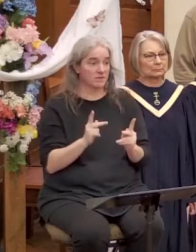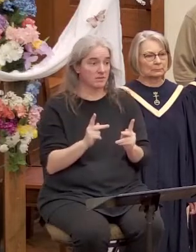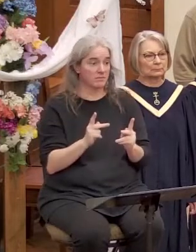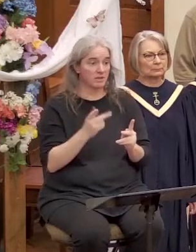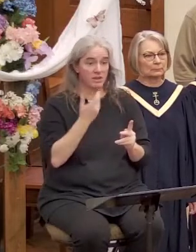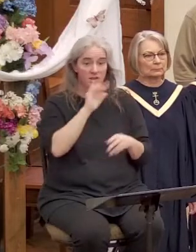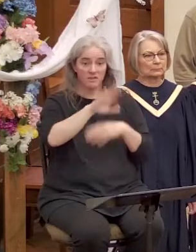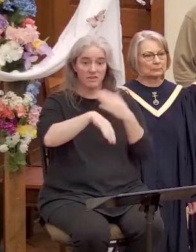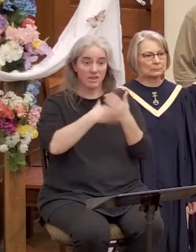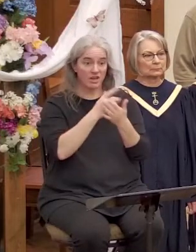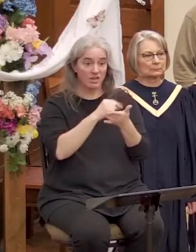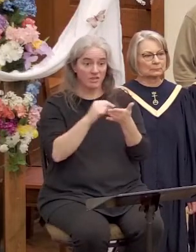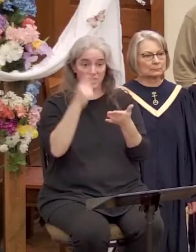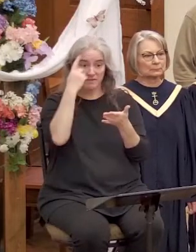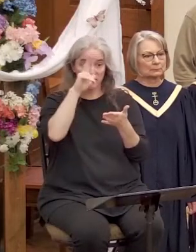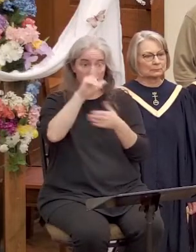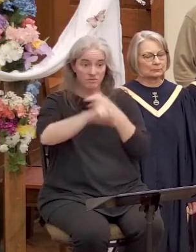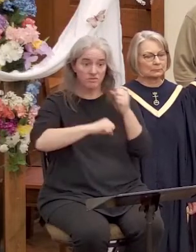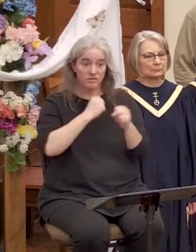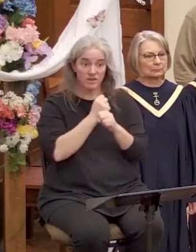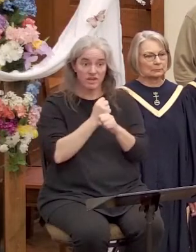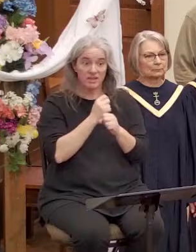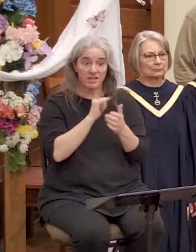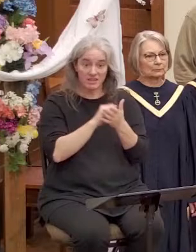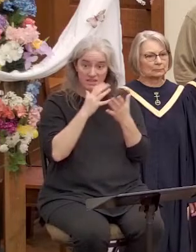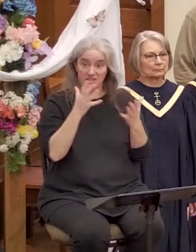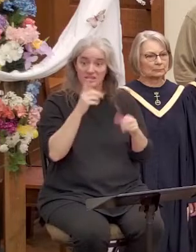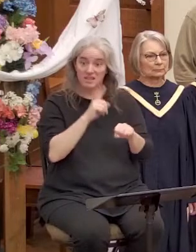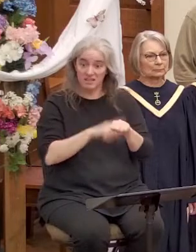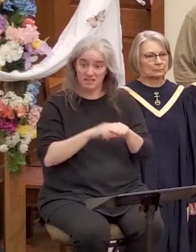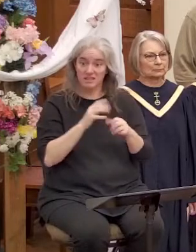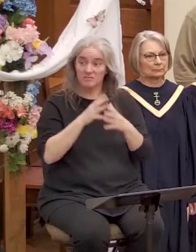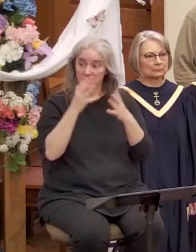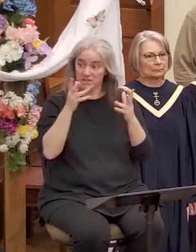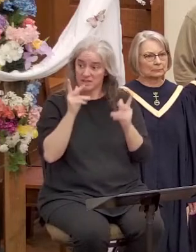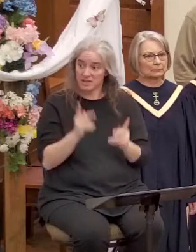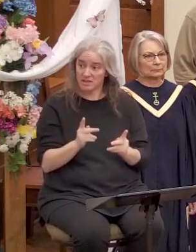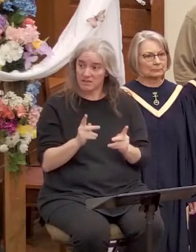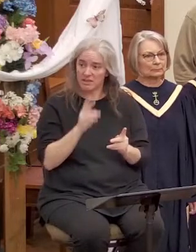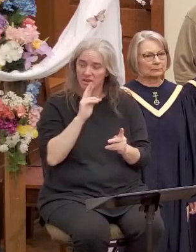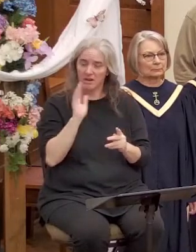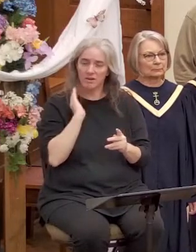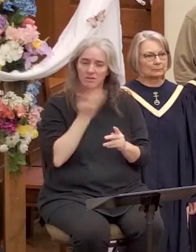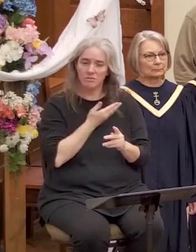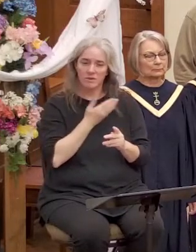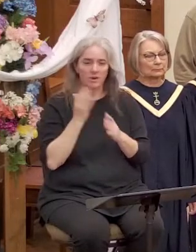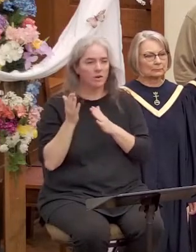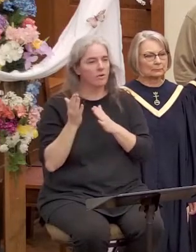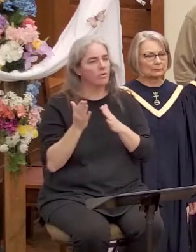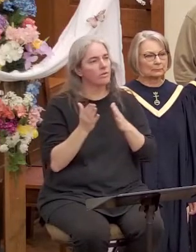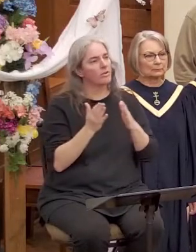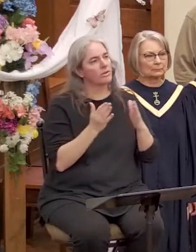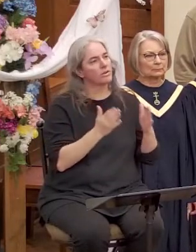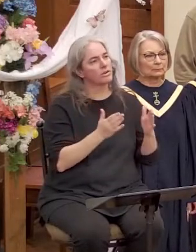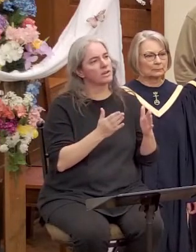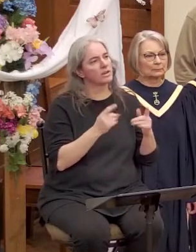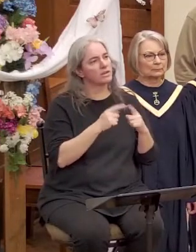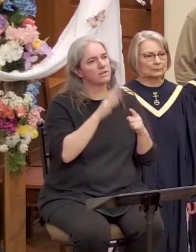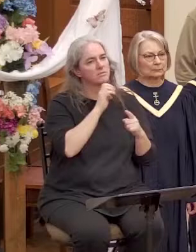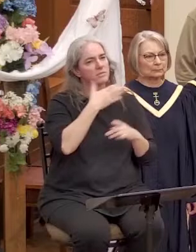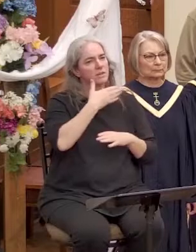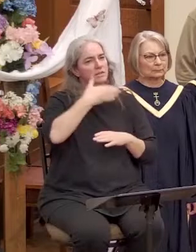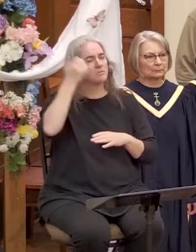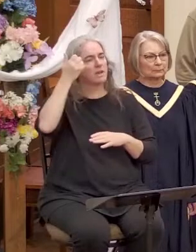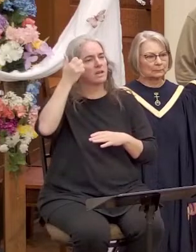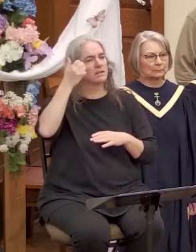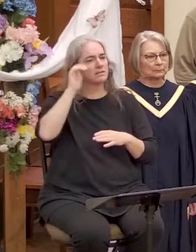sign up for 3 years. That's a lot of time. That's a lot of people. Are we organized to be the best that we can